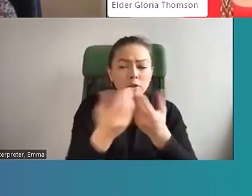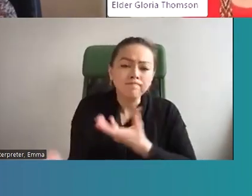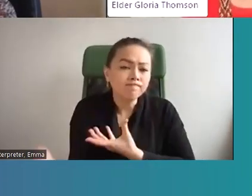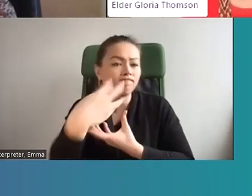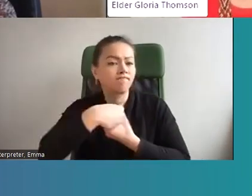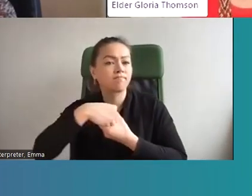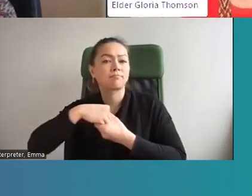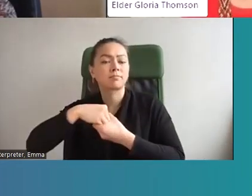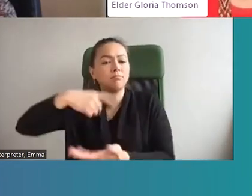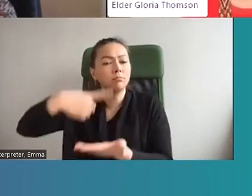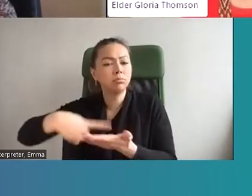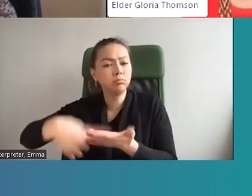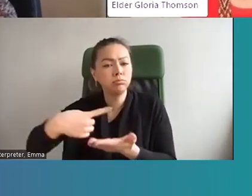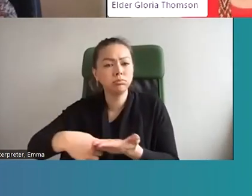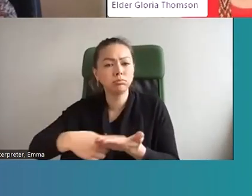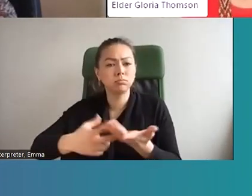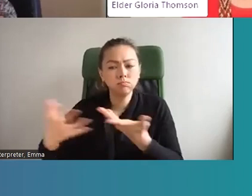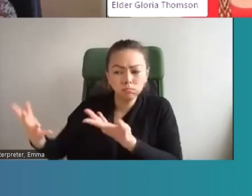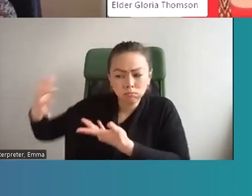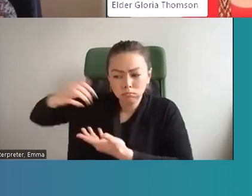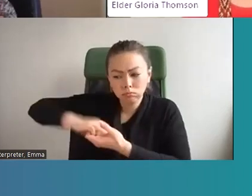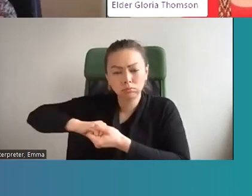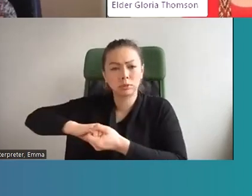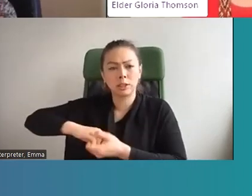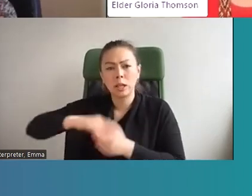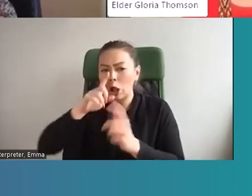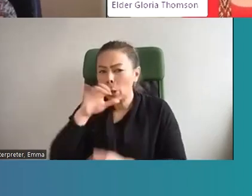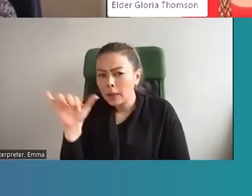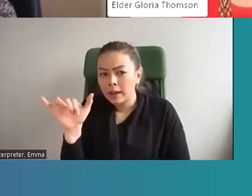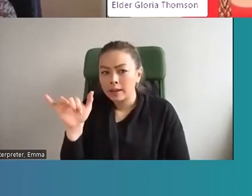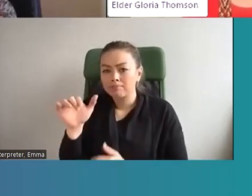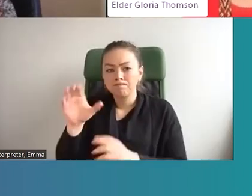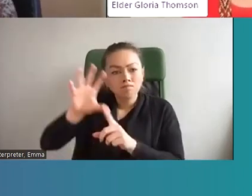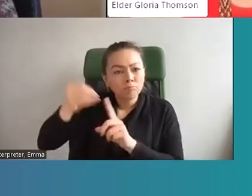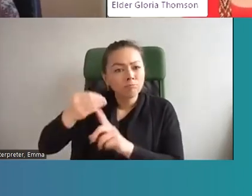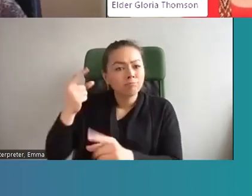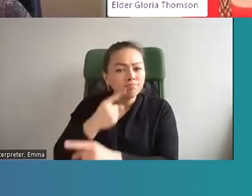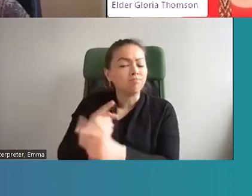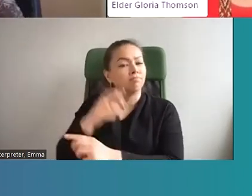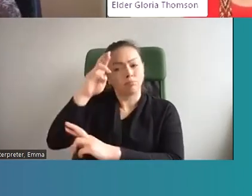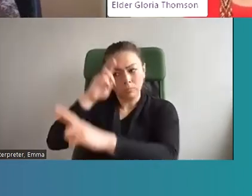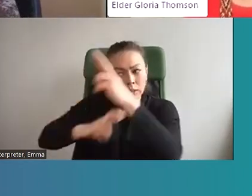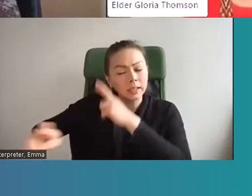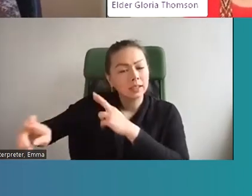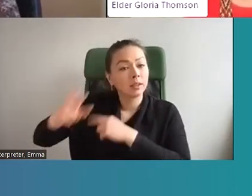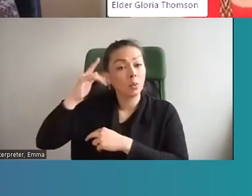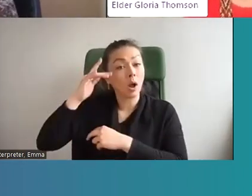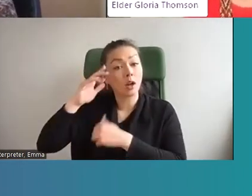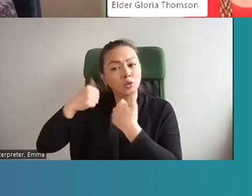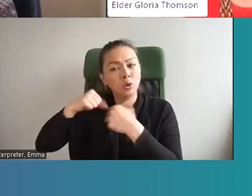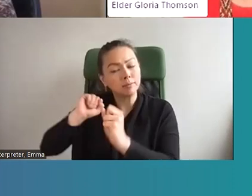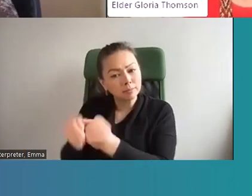meaningful collaboration in a respectful and culturally informed manner to support efforts and to end gender-based